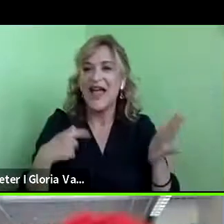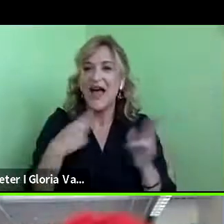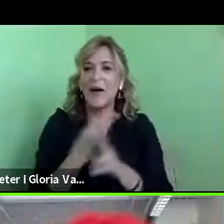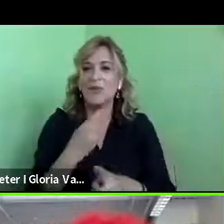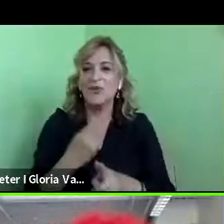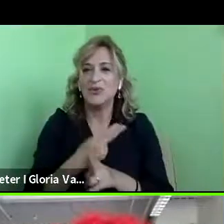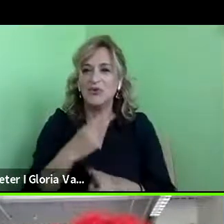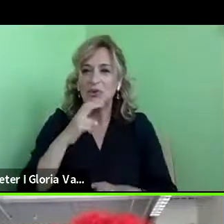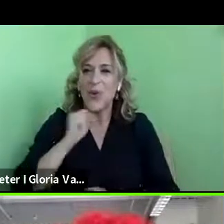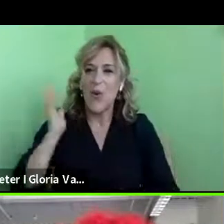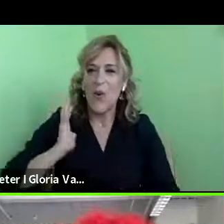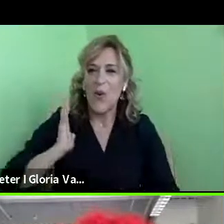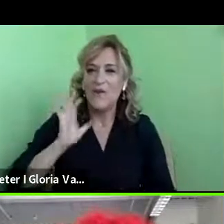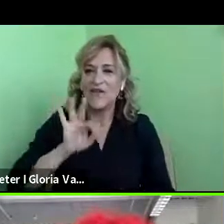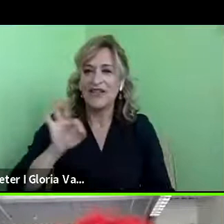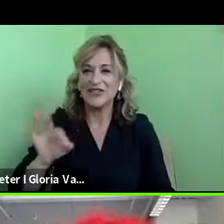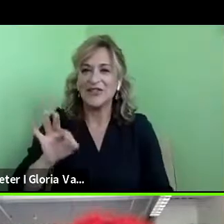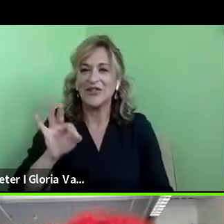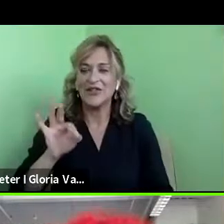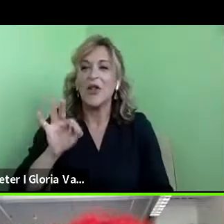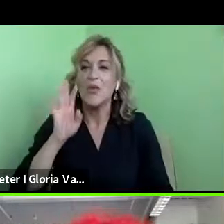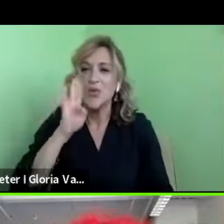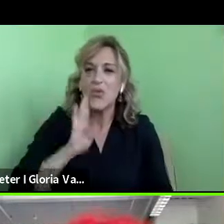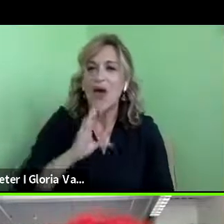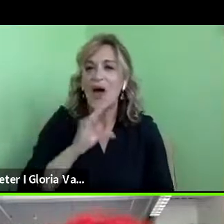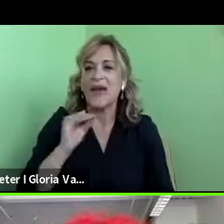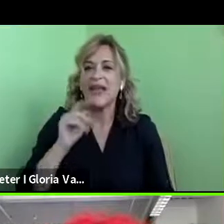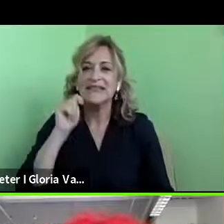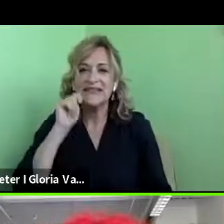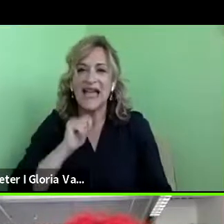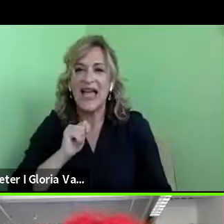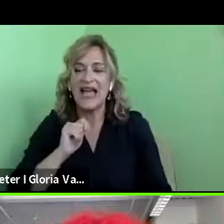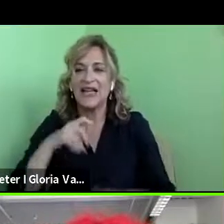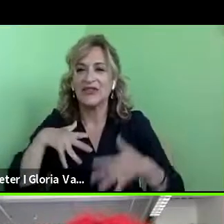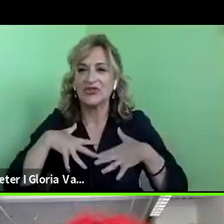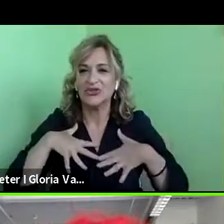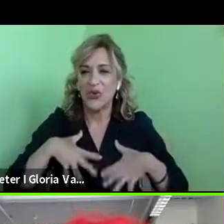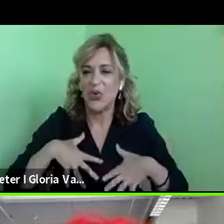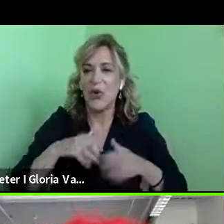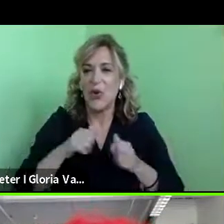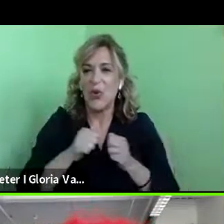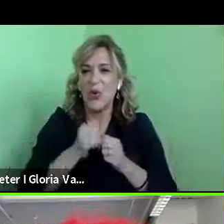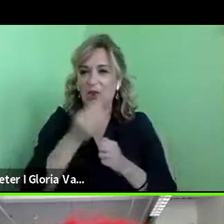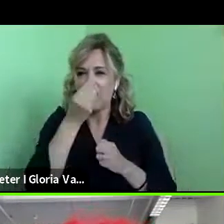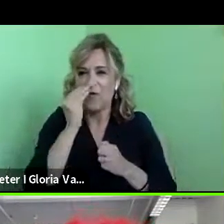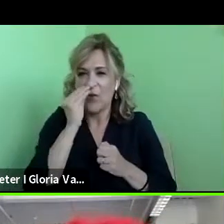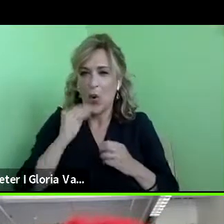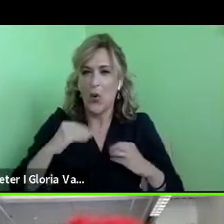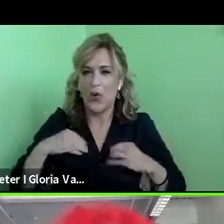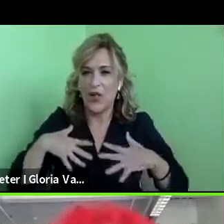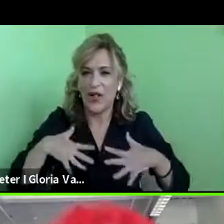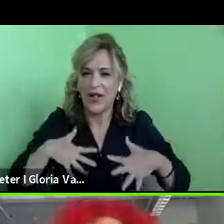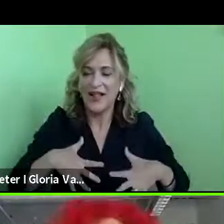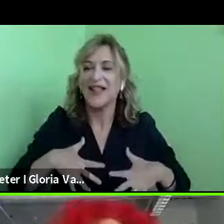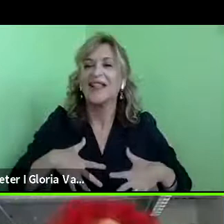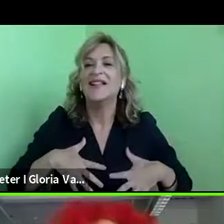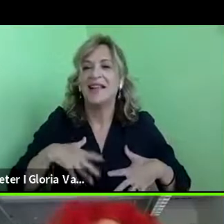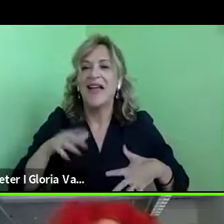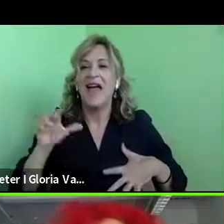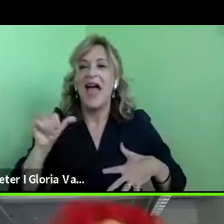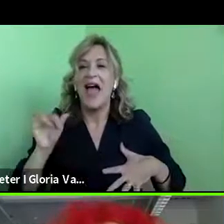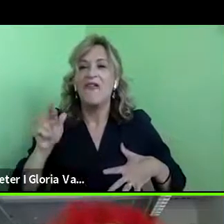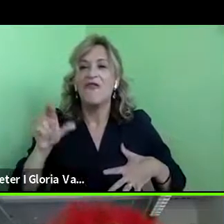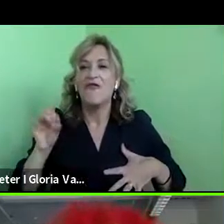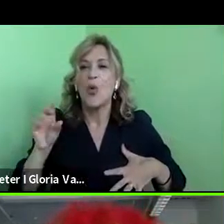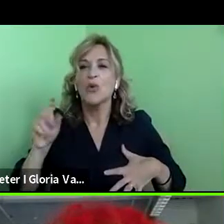vintage brown and tan shirt with some floral patternings, Afrotechtopia